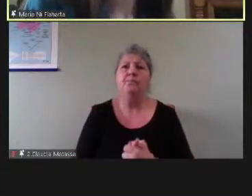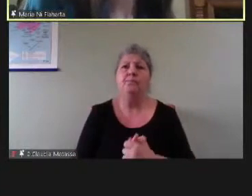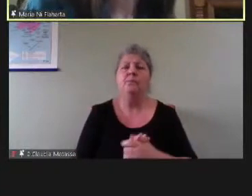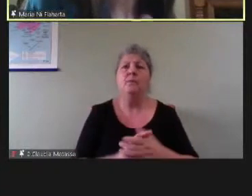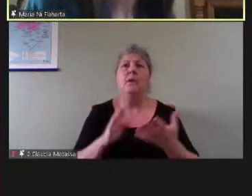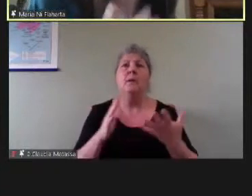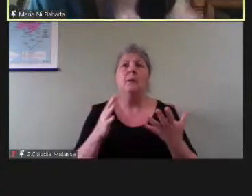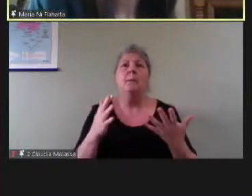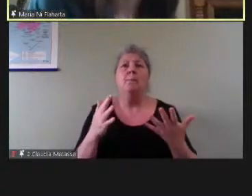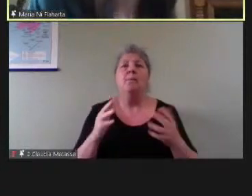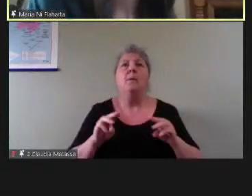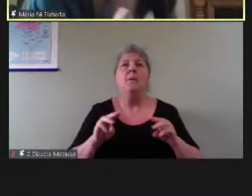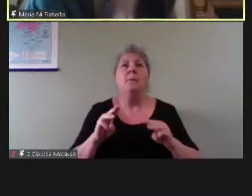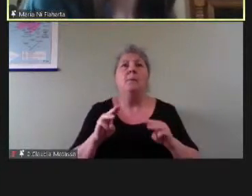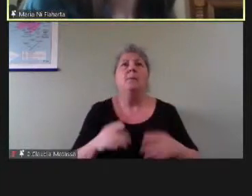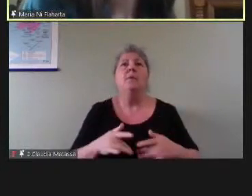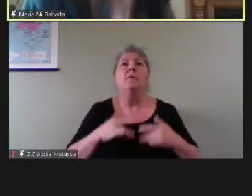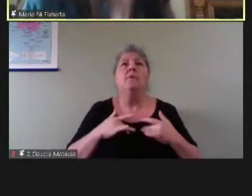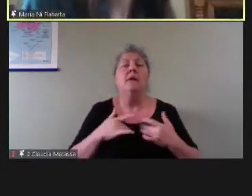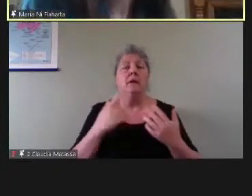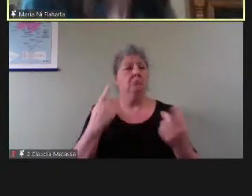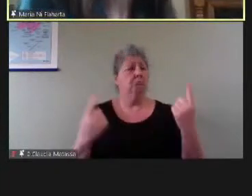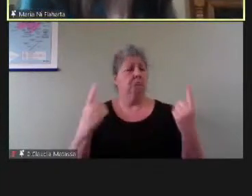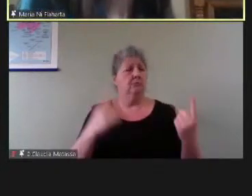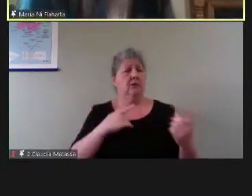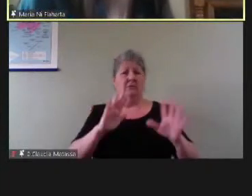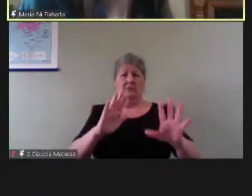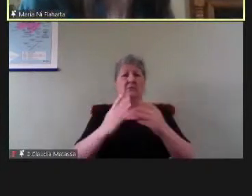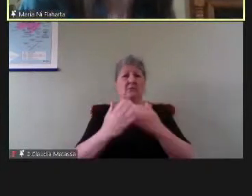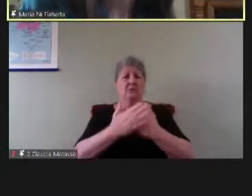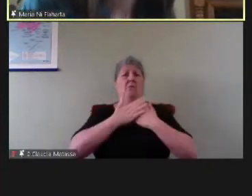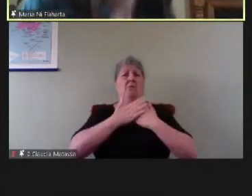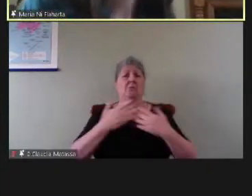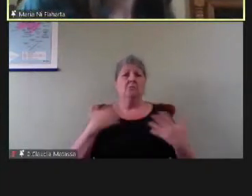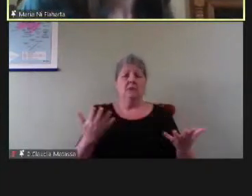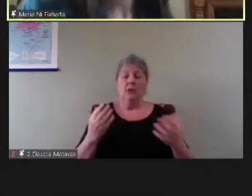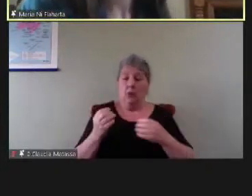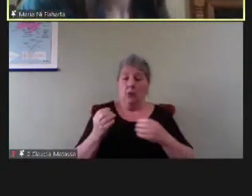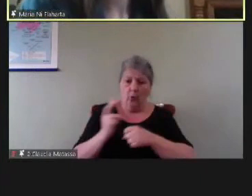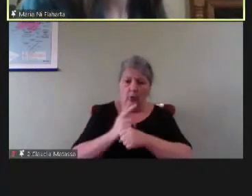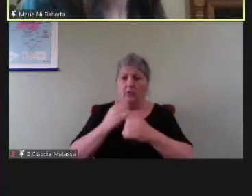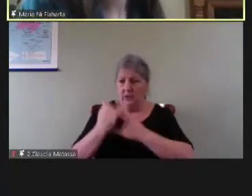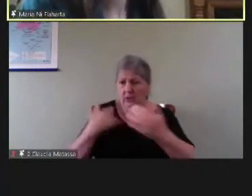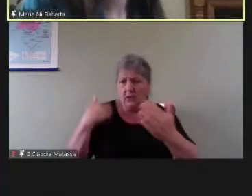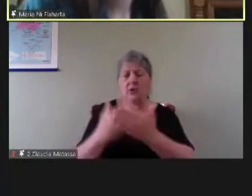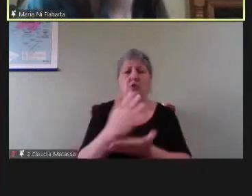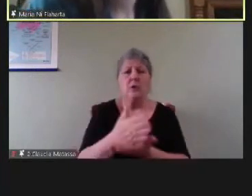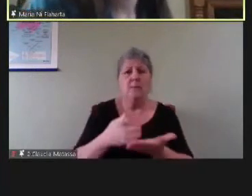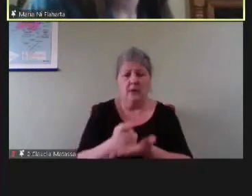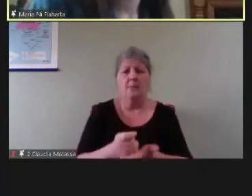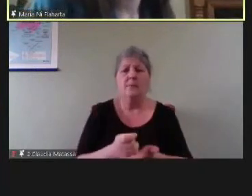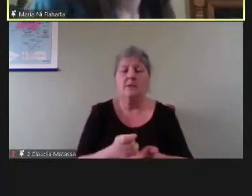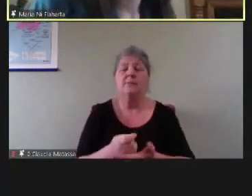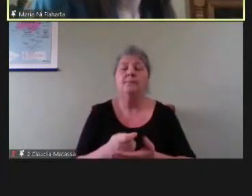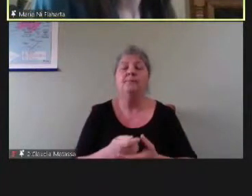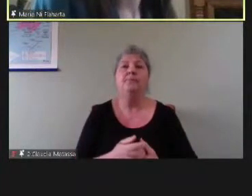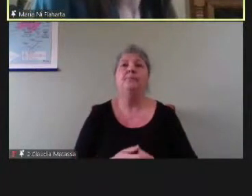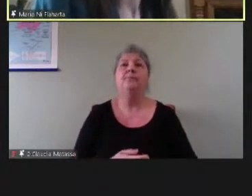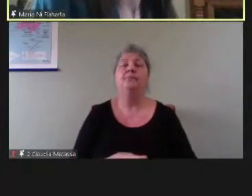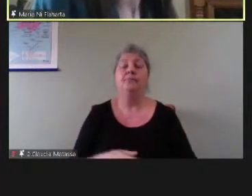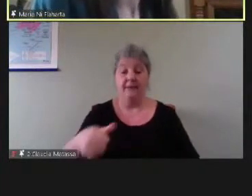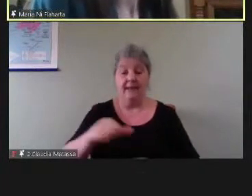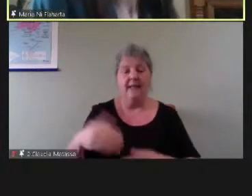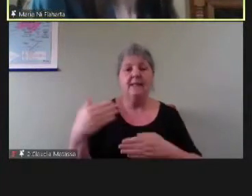And people kind of being, I suppose, fobbed off on it consistently over years in some cases. Next slide, please.